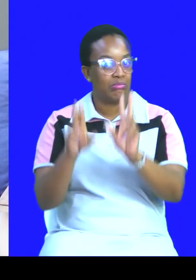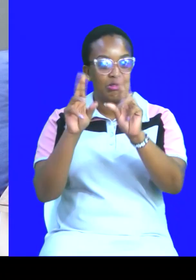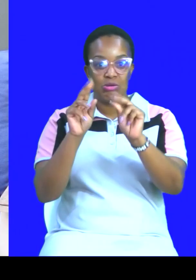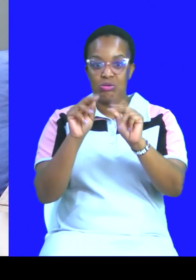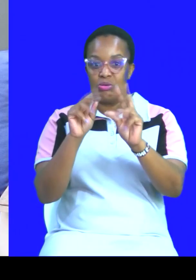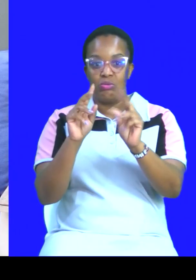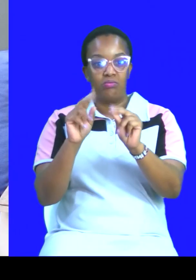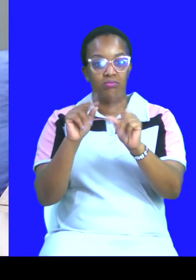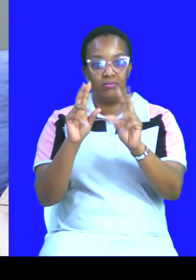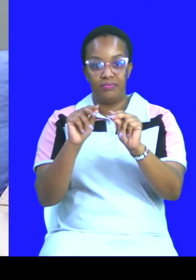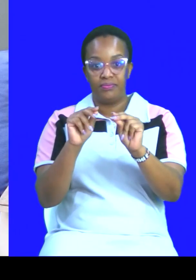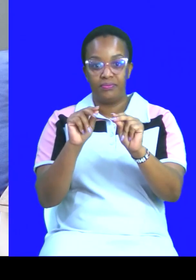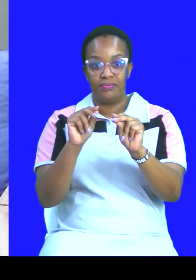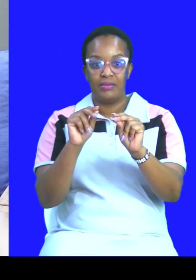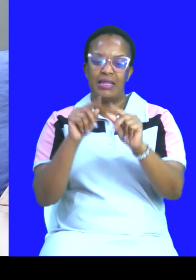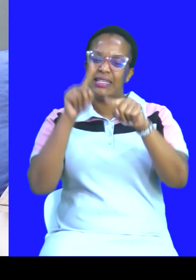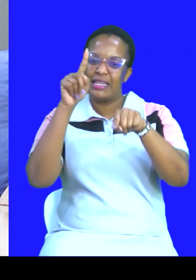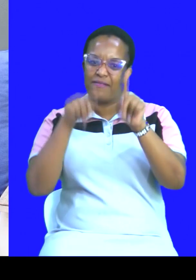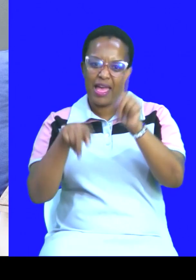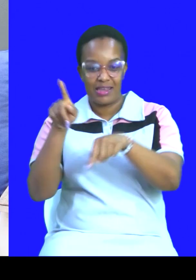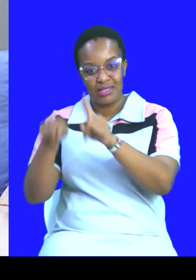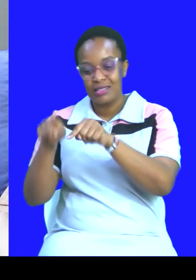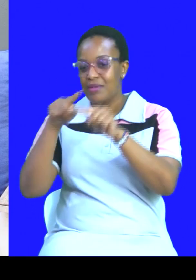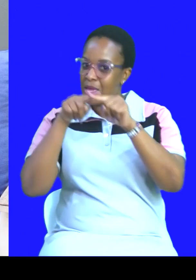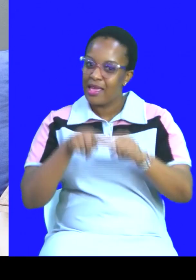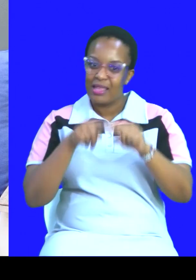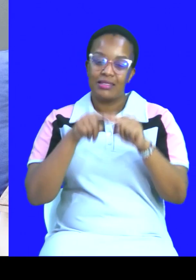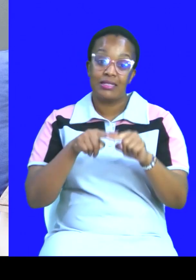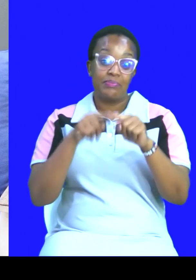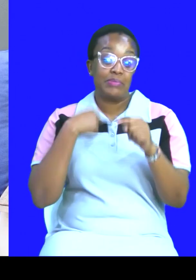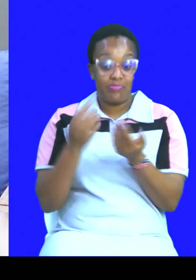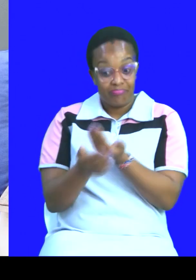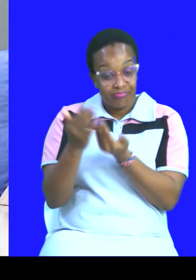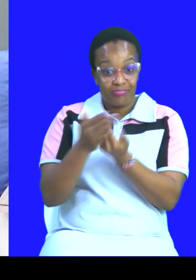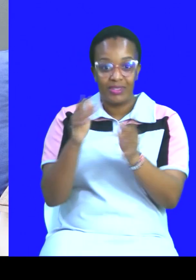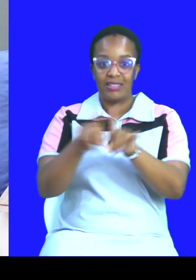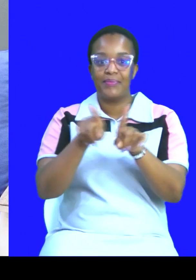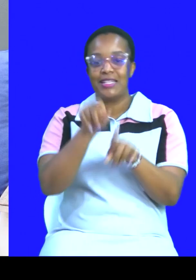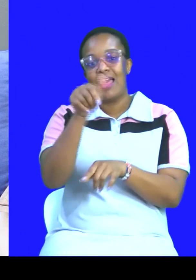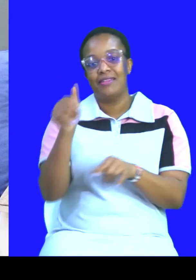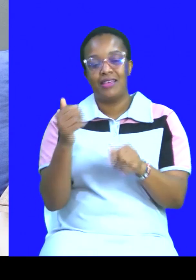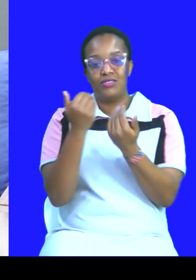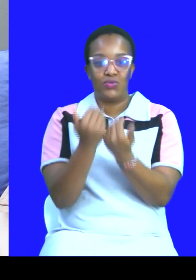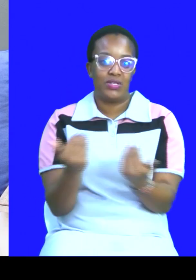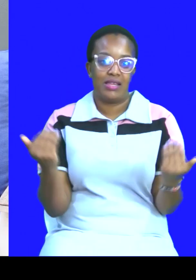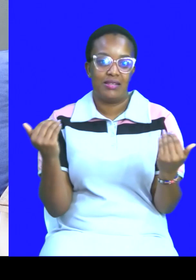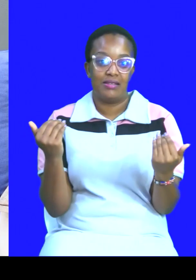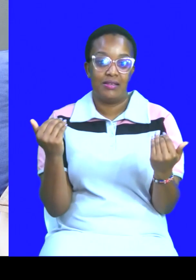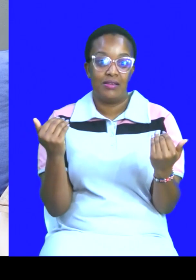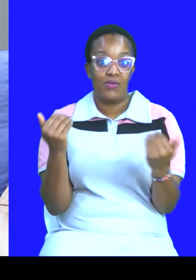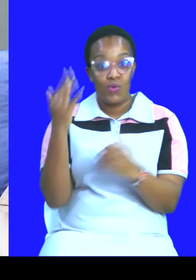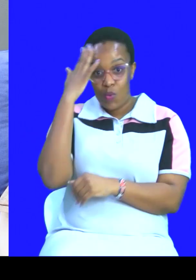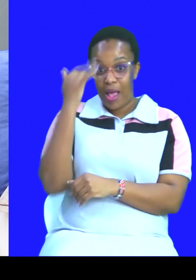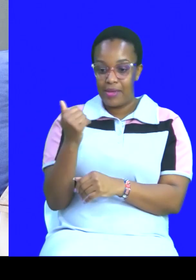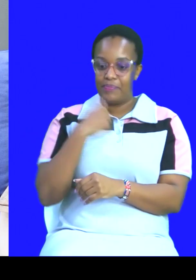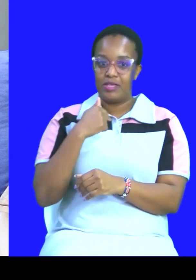treat. They at it depends. I was treated like any other child. Since because I was at